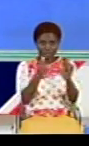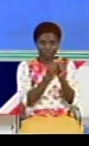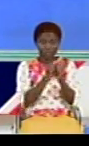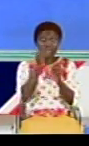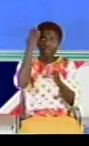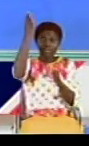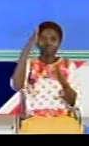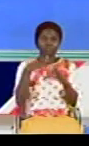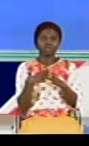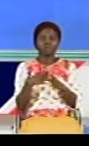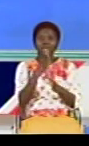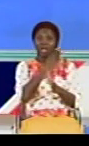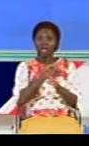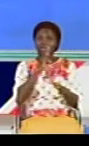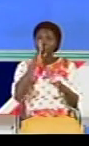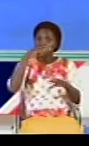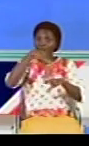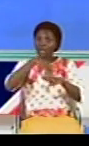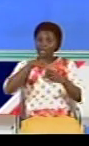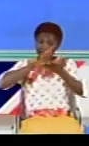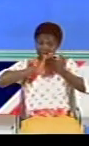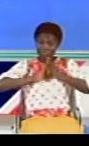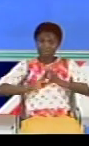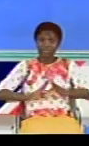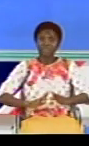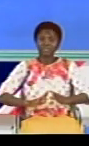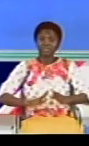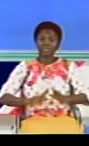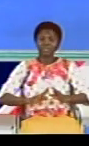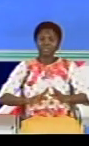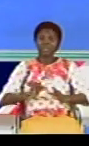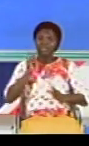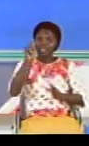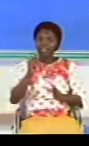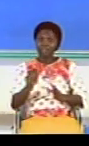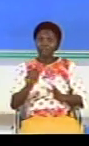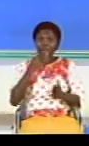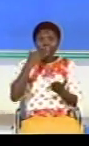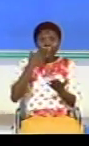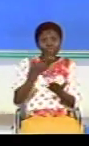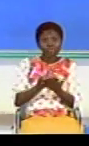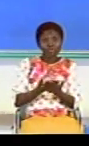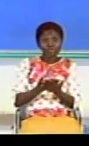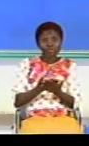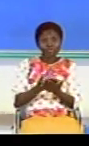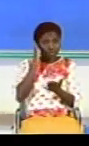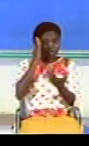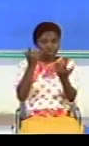peace, thereby good shall come unto thee.